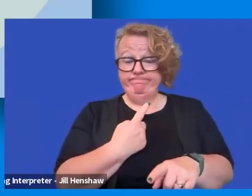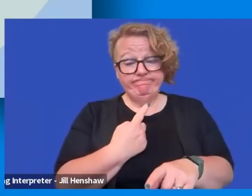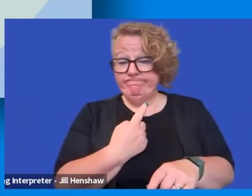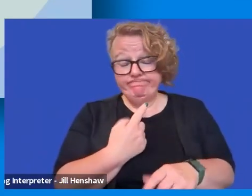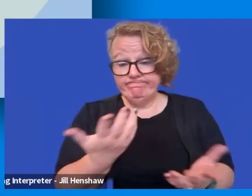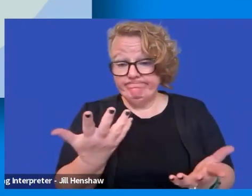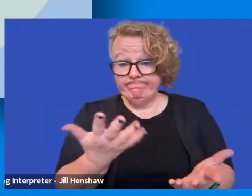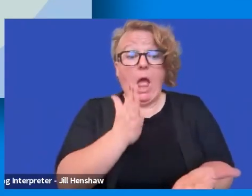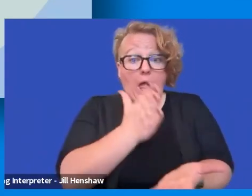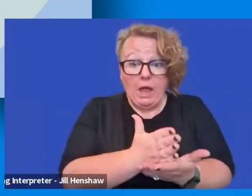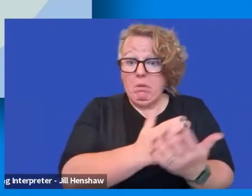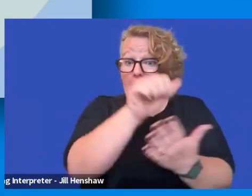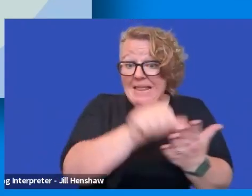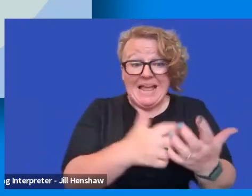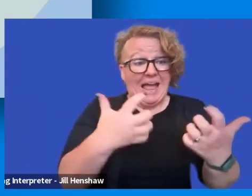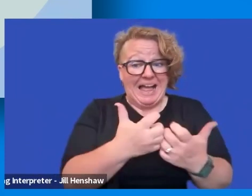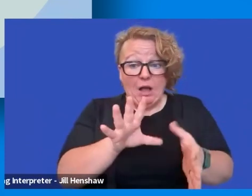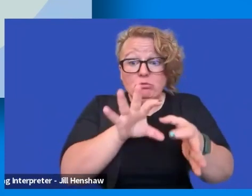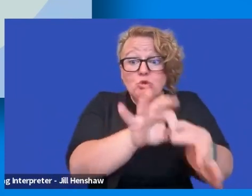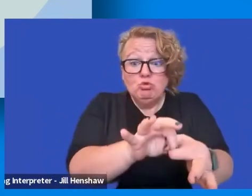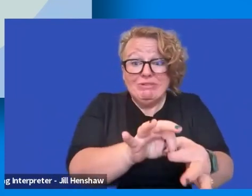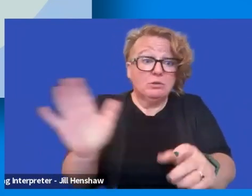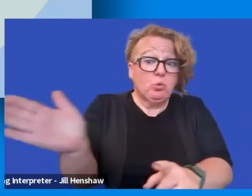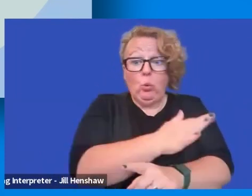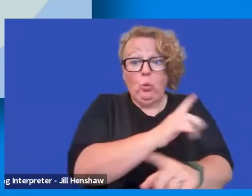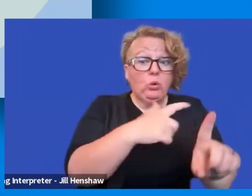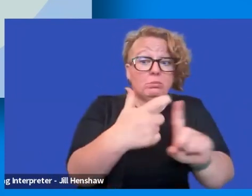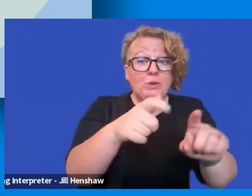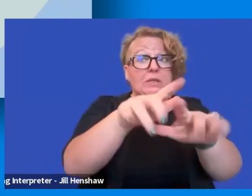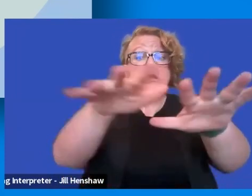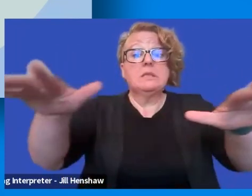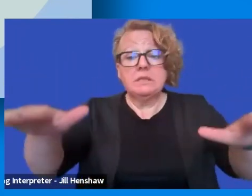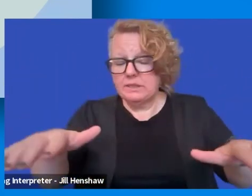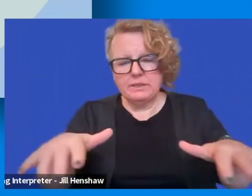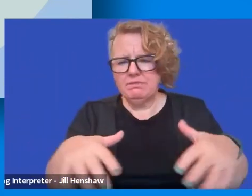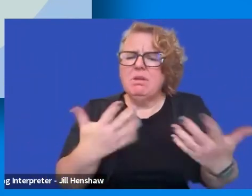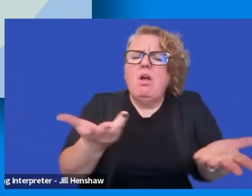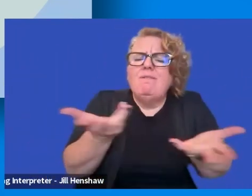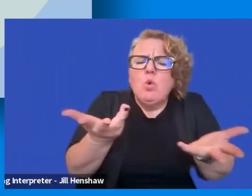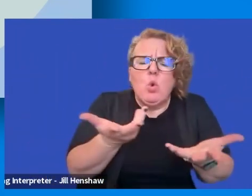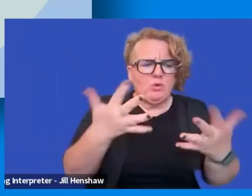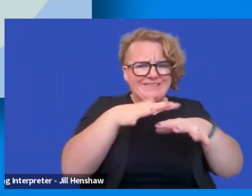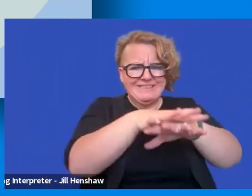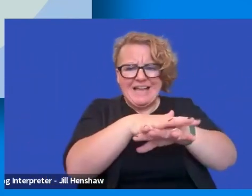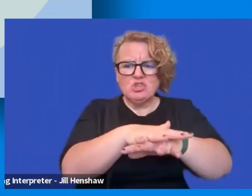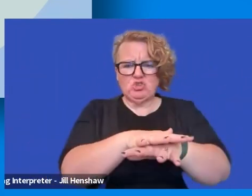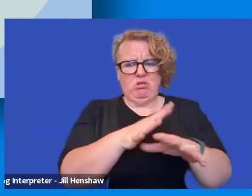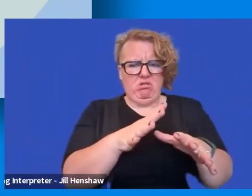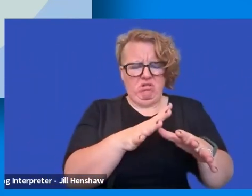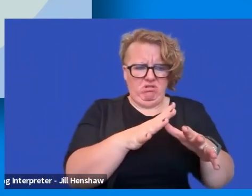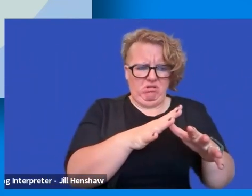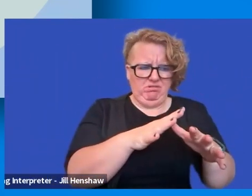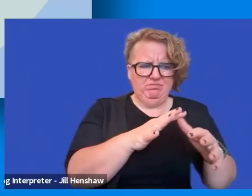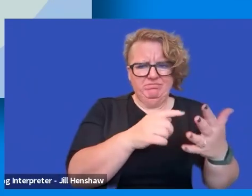a definitive list of how to reach every underrepresented community. And of course, there are intersectional dynamics around that.